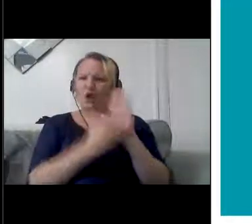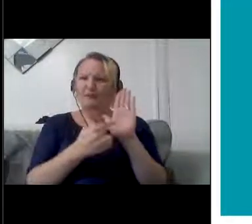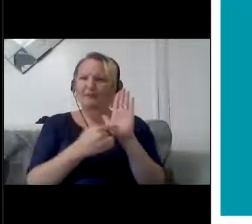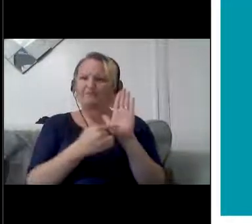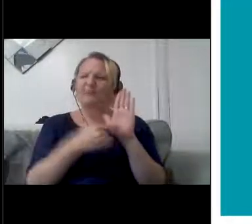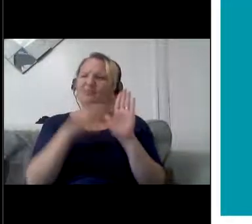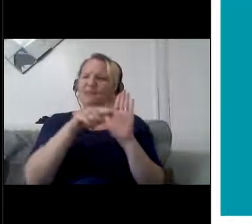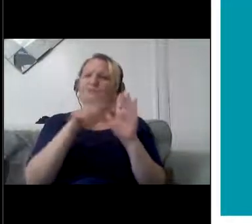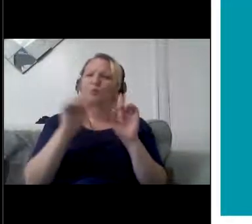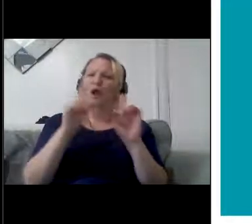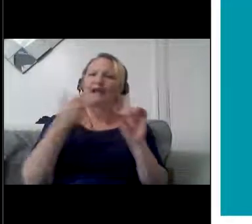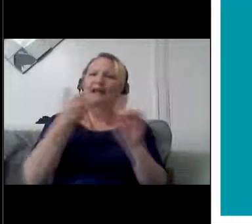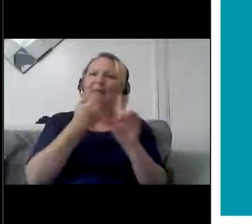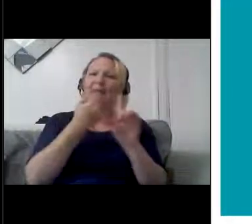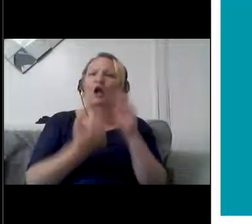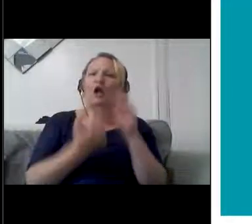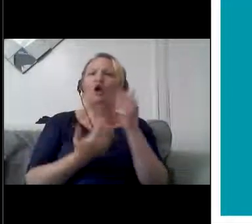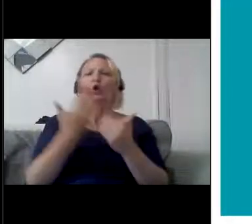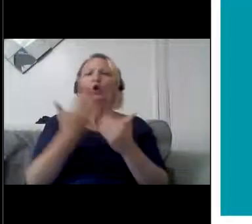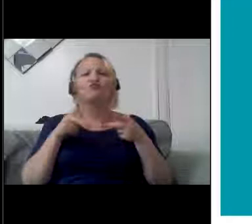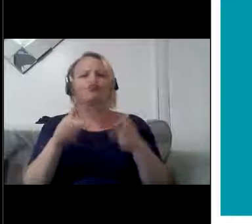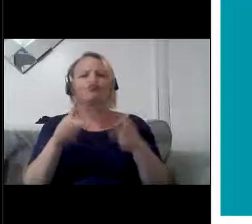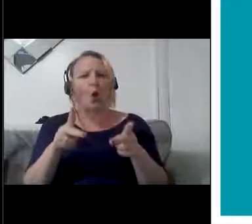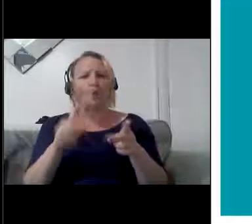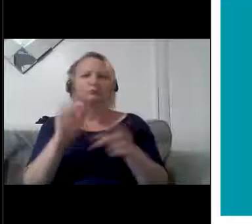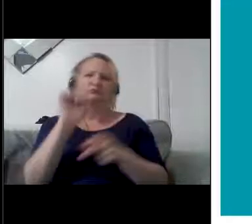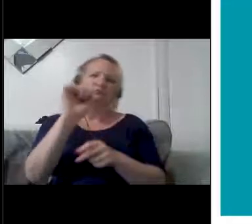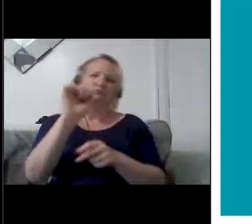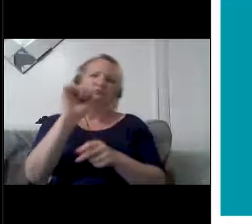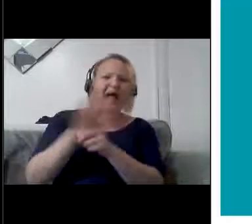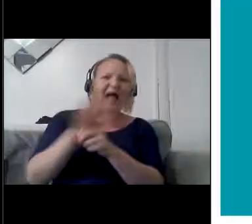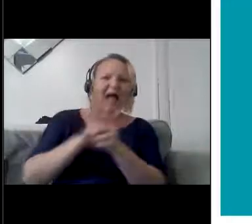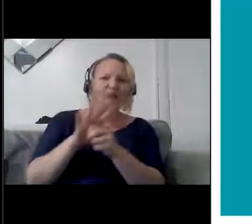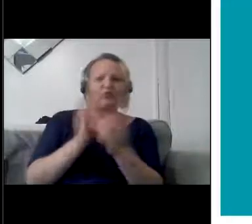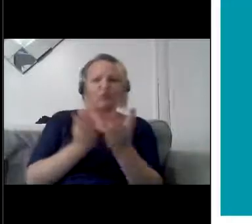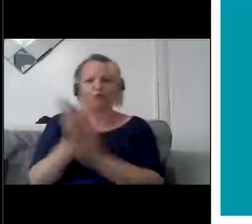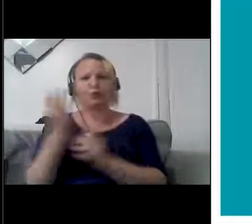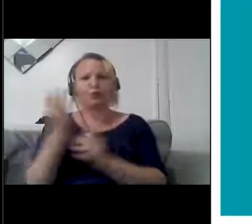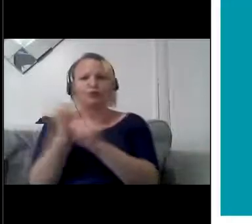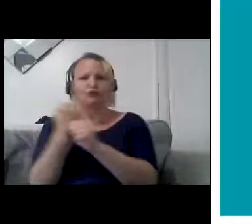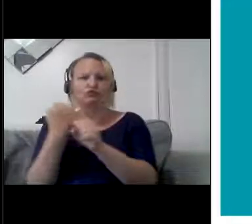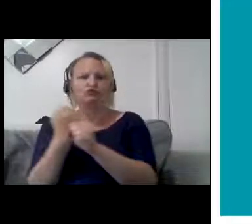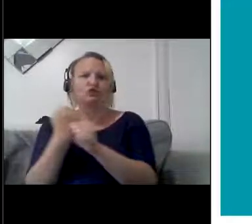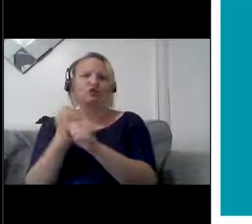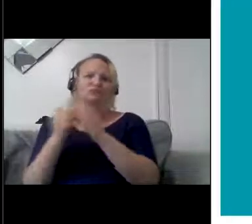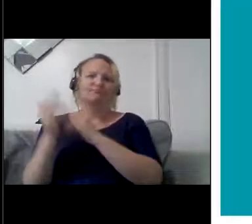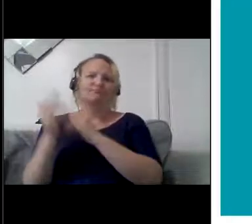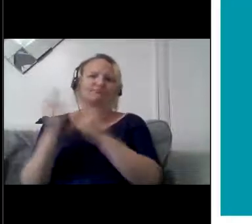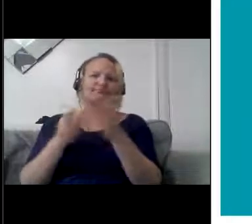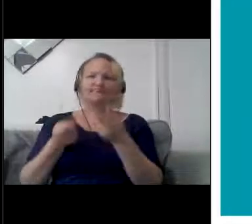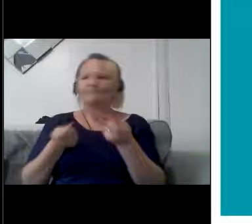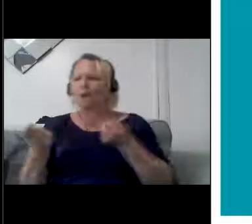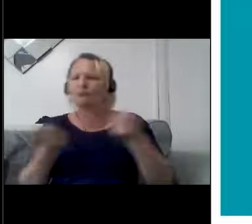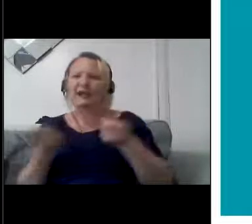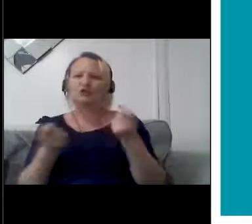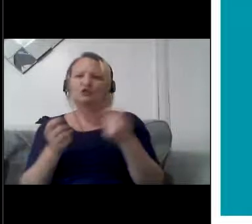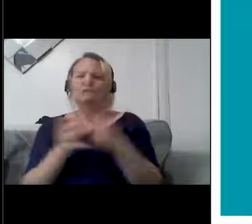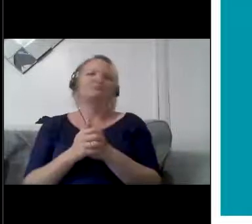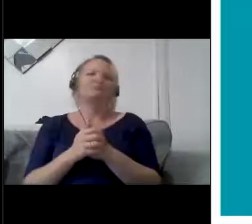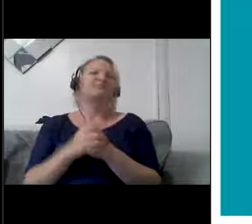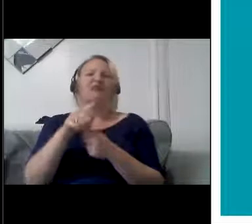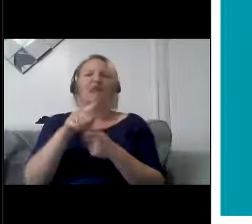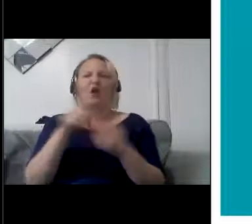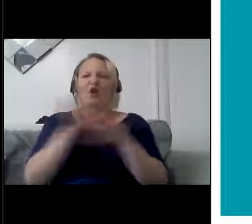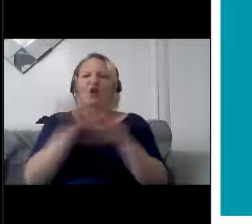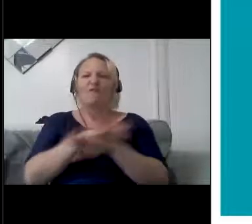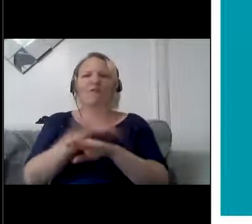road that might be in the area near you during the construction and operation. This covers topics such as traffic,